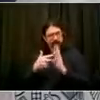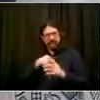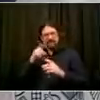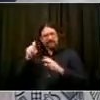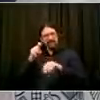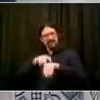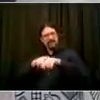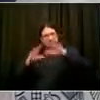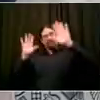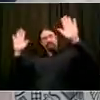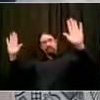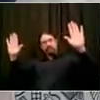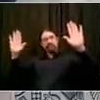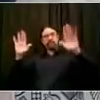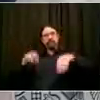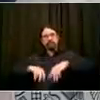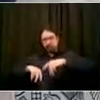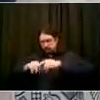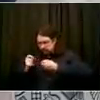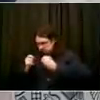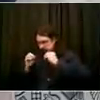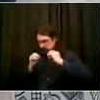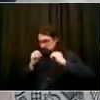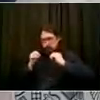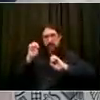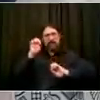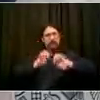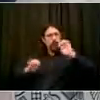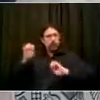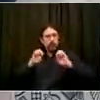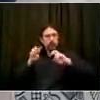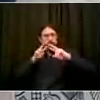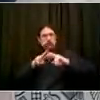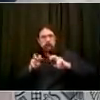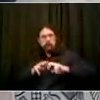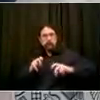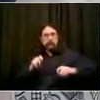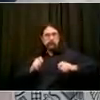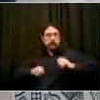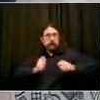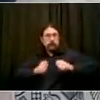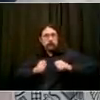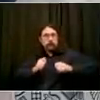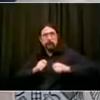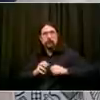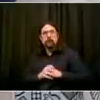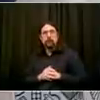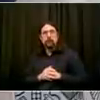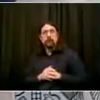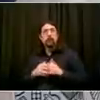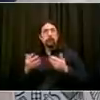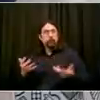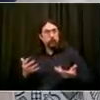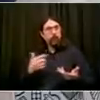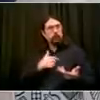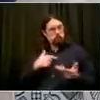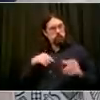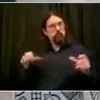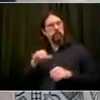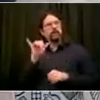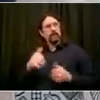days, it will then take a little bit of time to implement it and make it work for our schools. Go ahead.